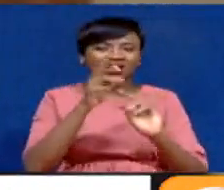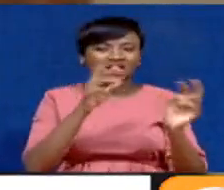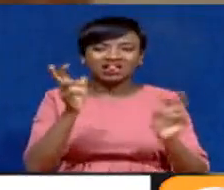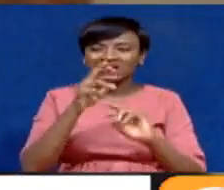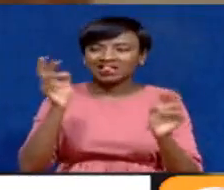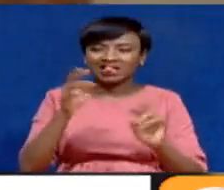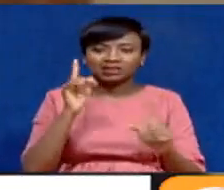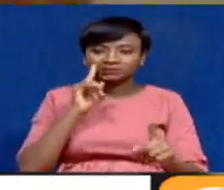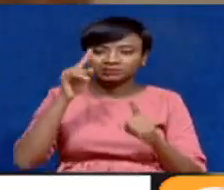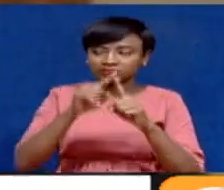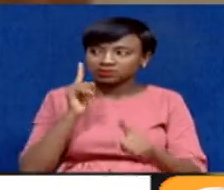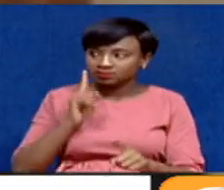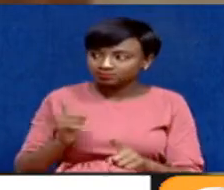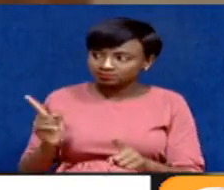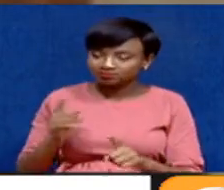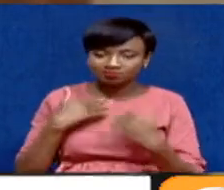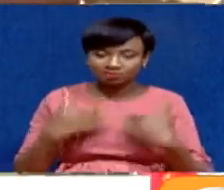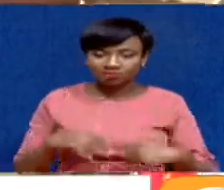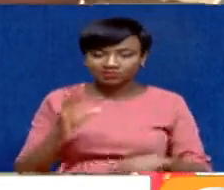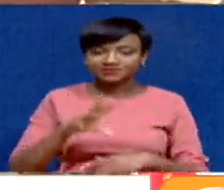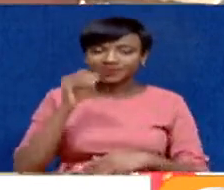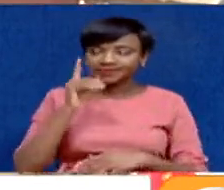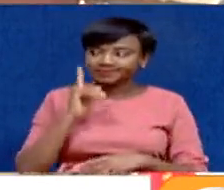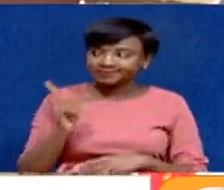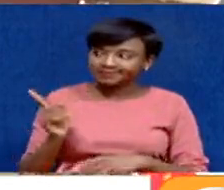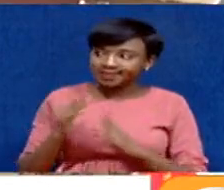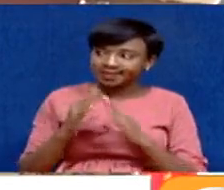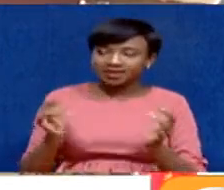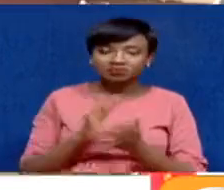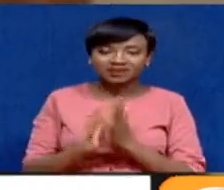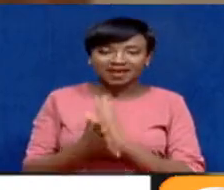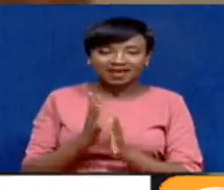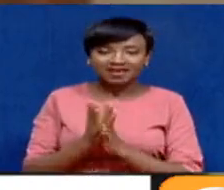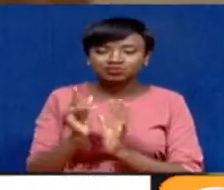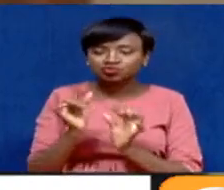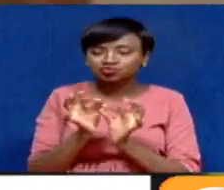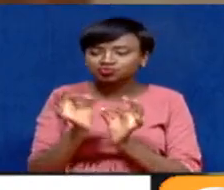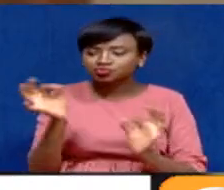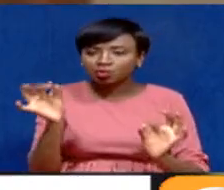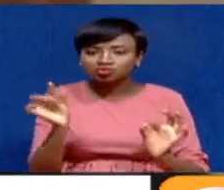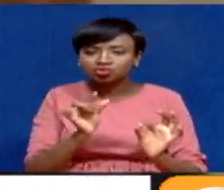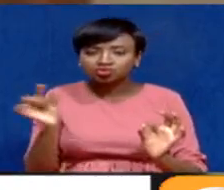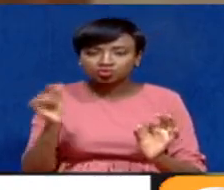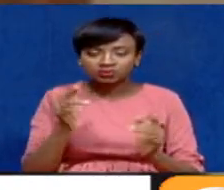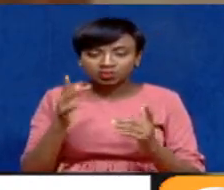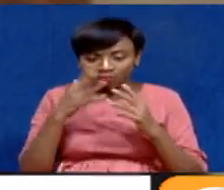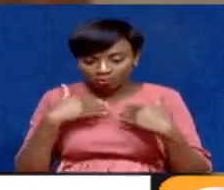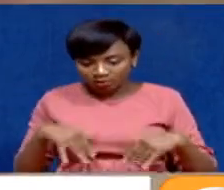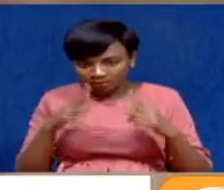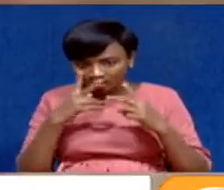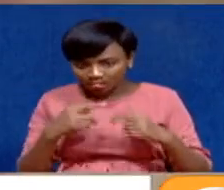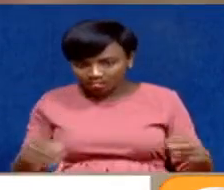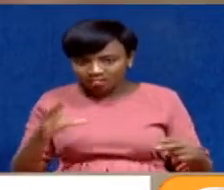his body was discovered dumped in a vacant house a few meters from their home. An autopsy conducted on his body